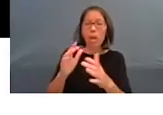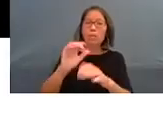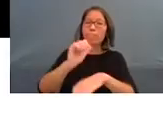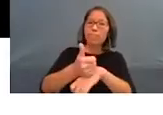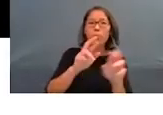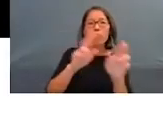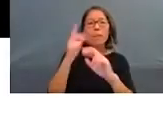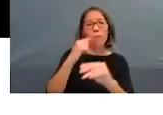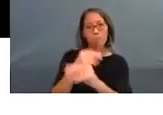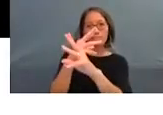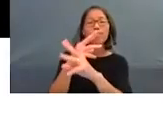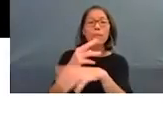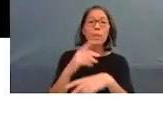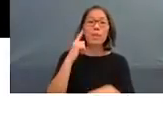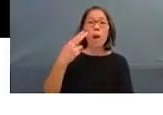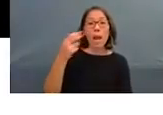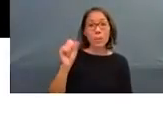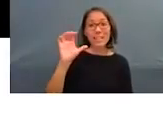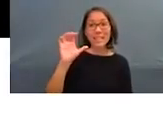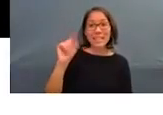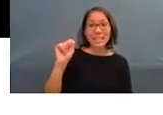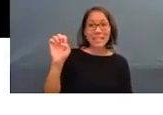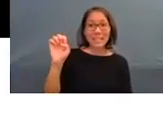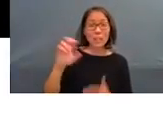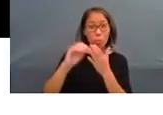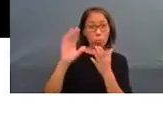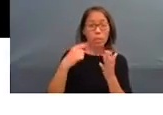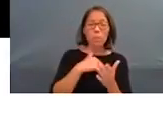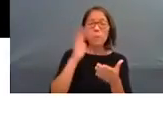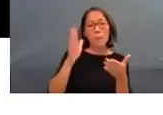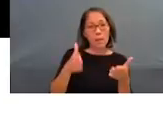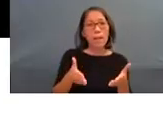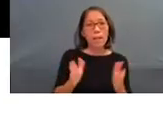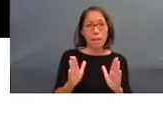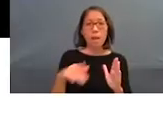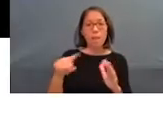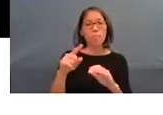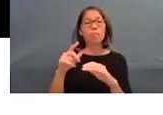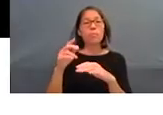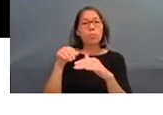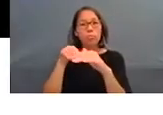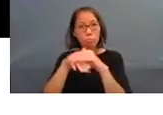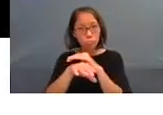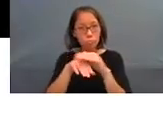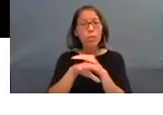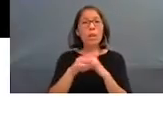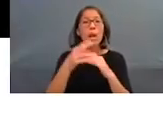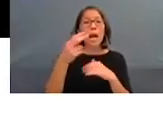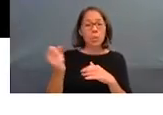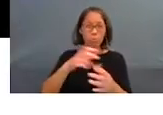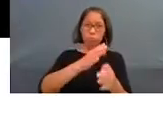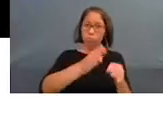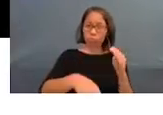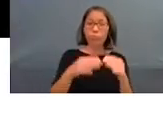And for our high school CTE students, we will allow them to access the high school to complete required activities to